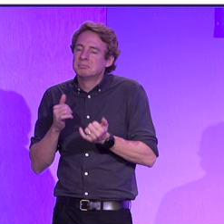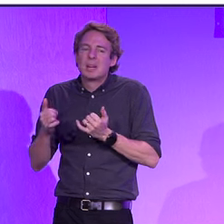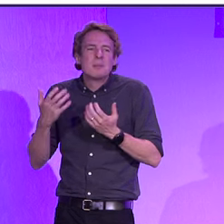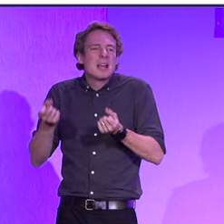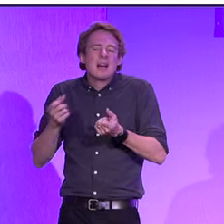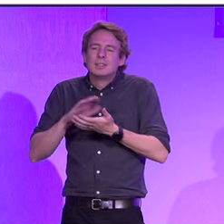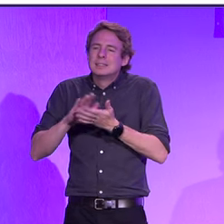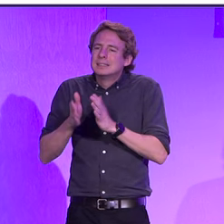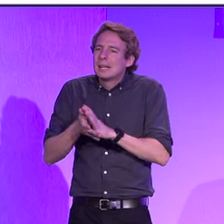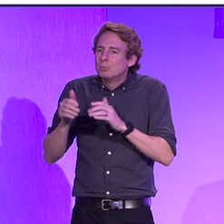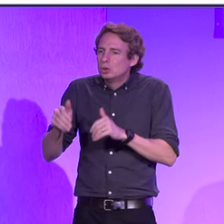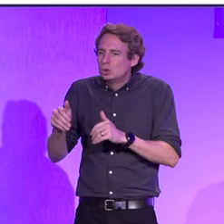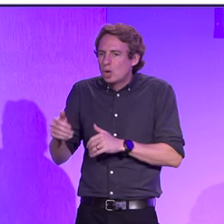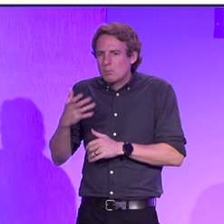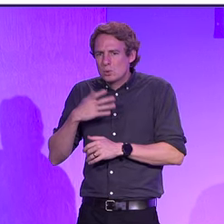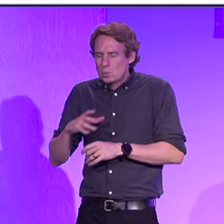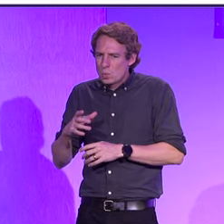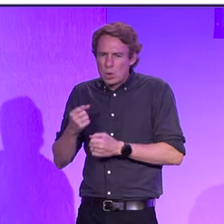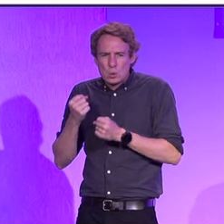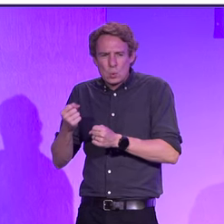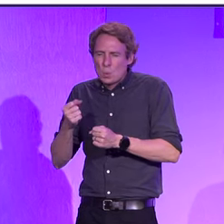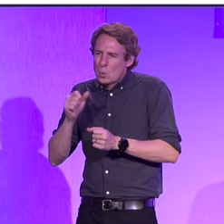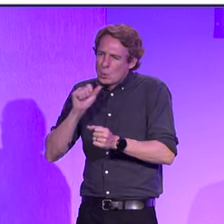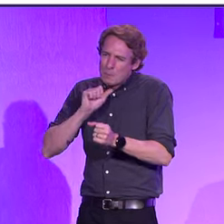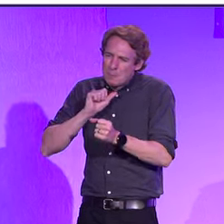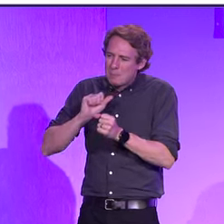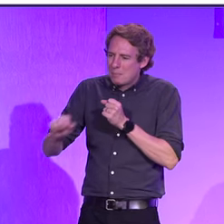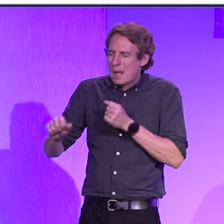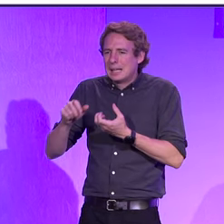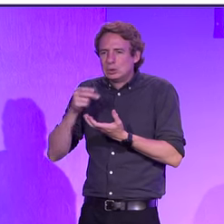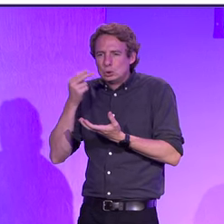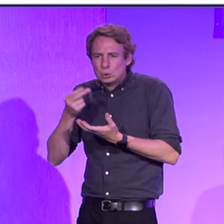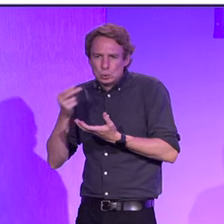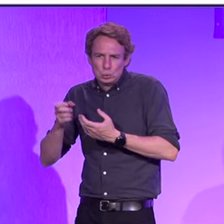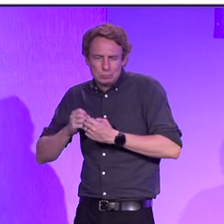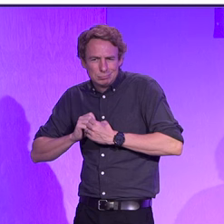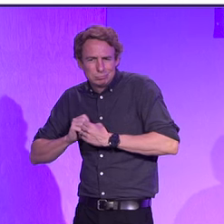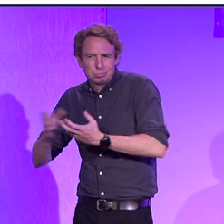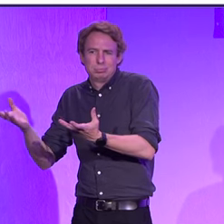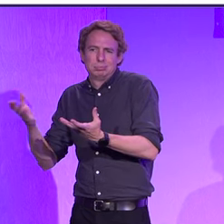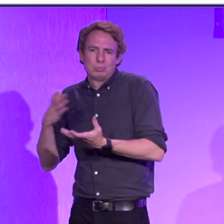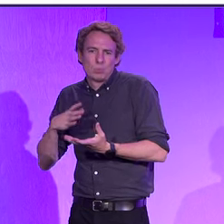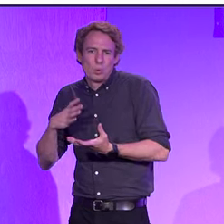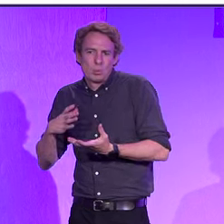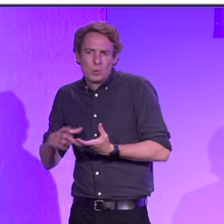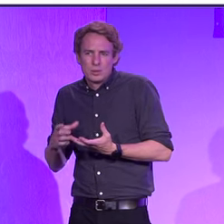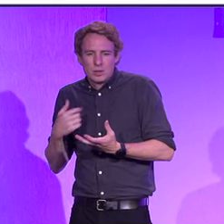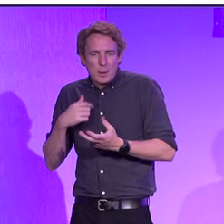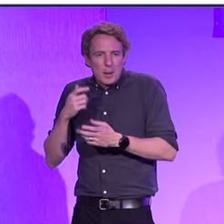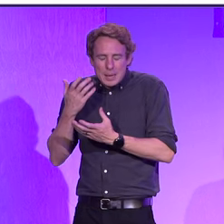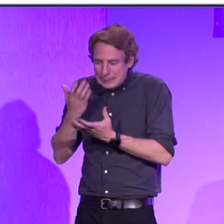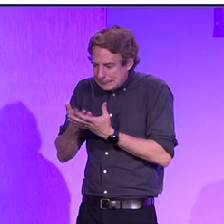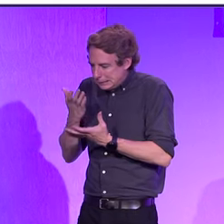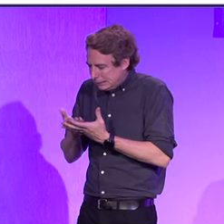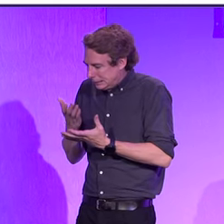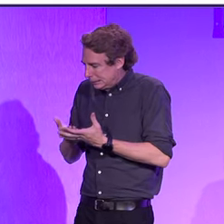a sandwich shop and you really want to focus on making the best soups possible. So you're entirely consumed by making the